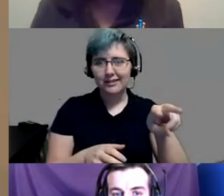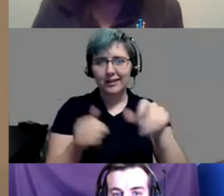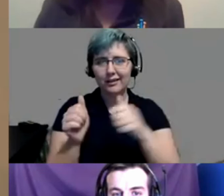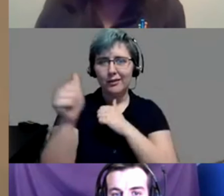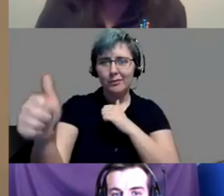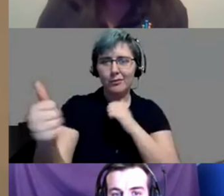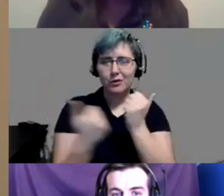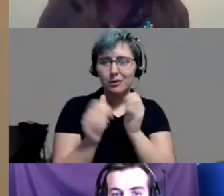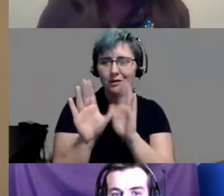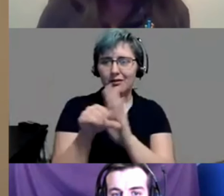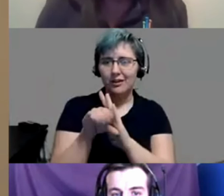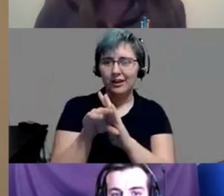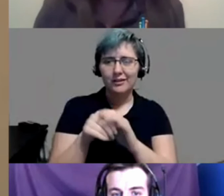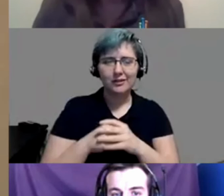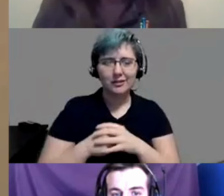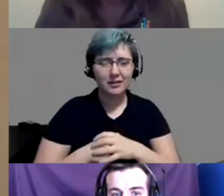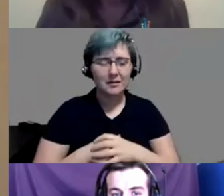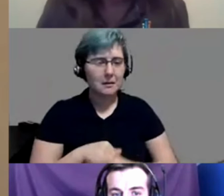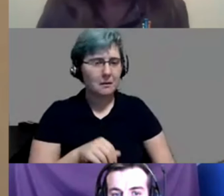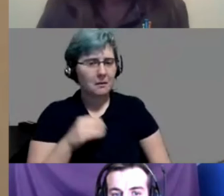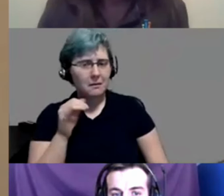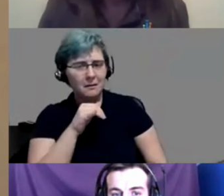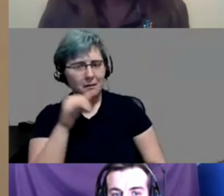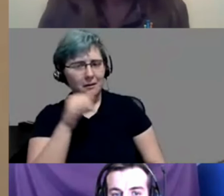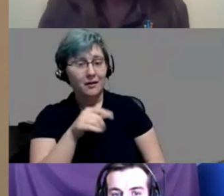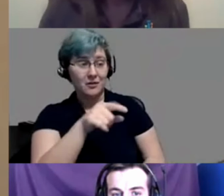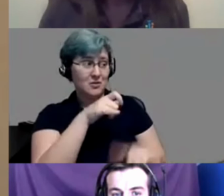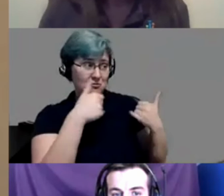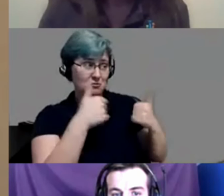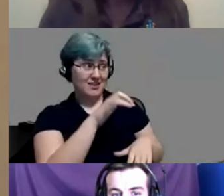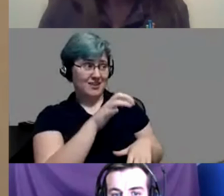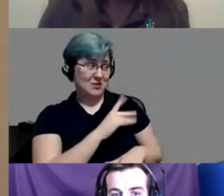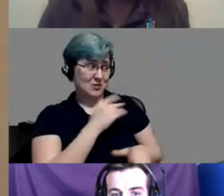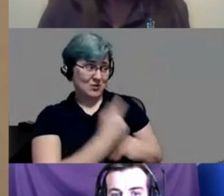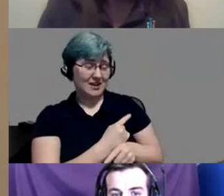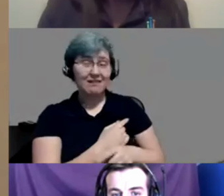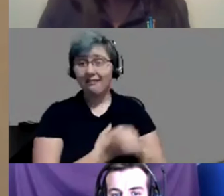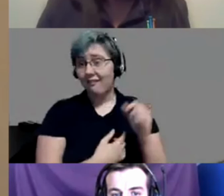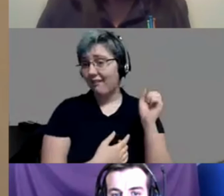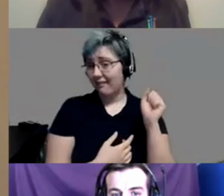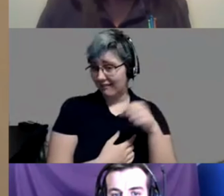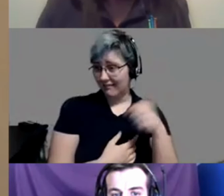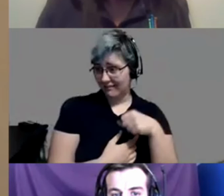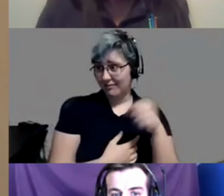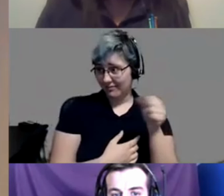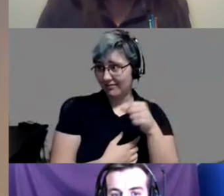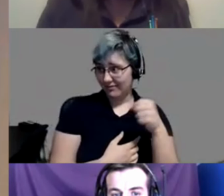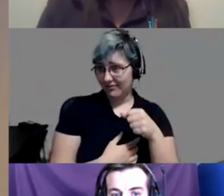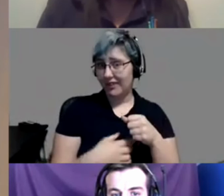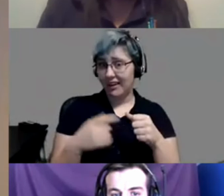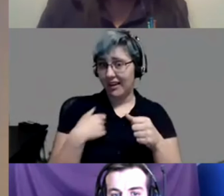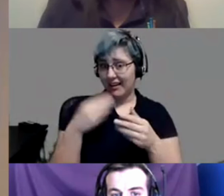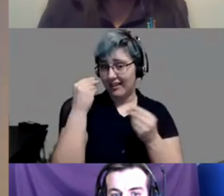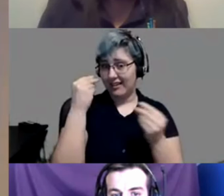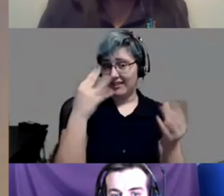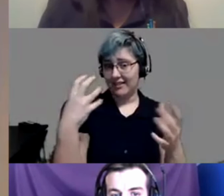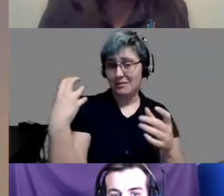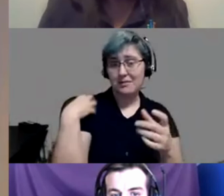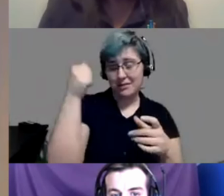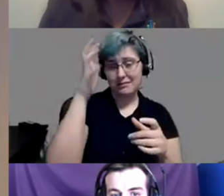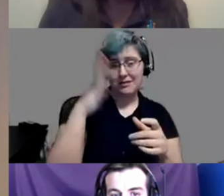Wow. You got to try that. That's pretty cool, right? Yeah. I have to tell the boss man, even though he probably knew that. I'm sure he